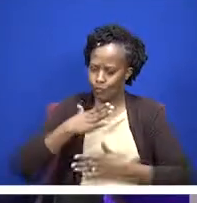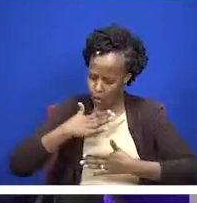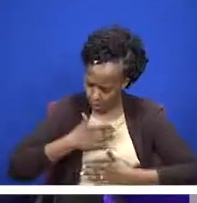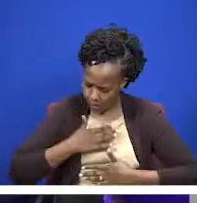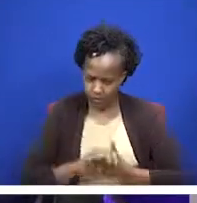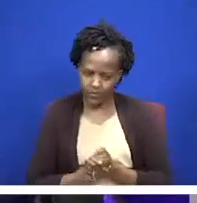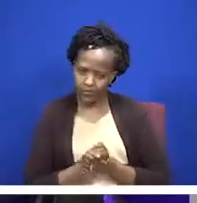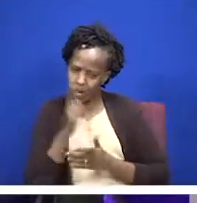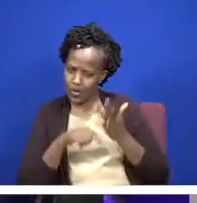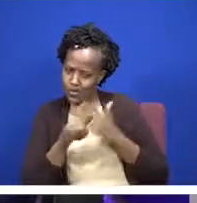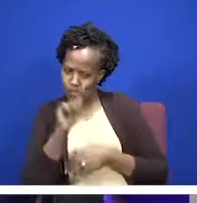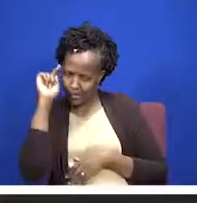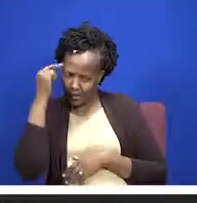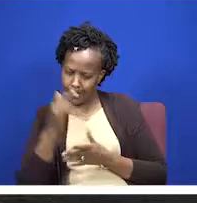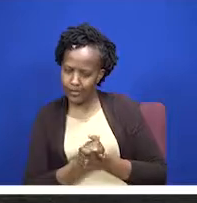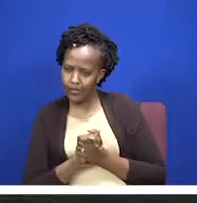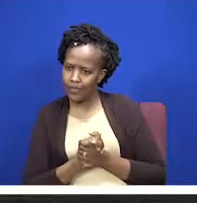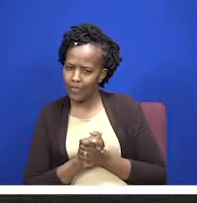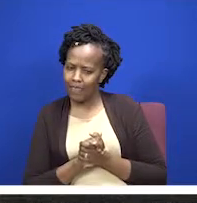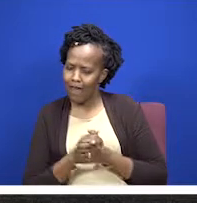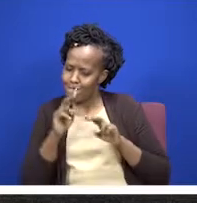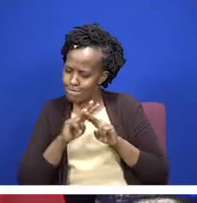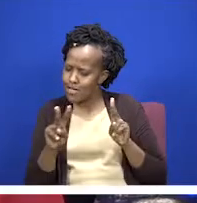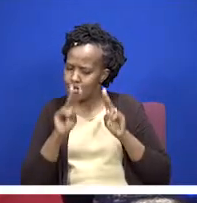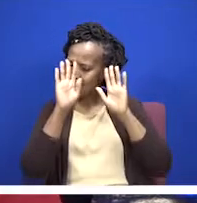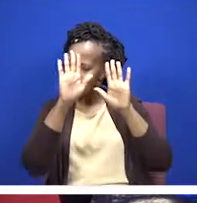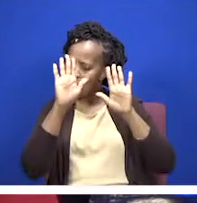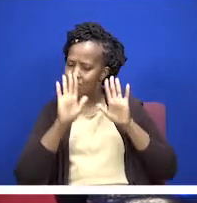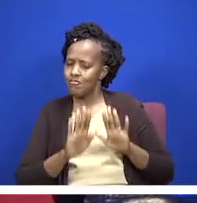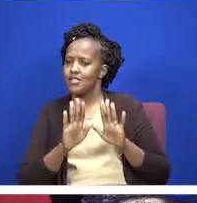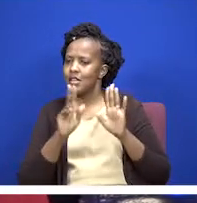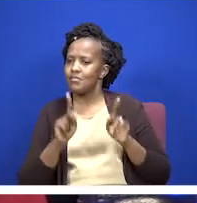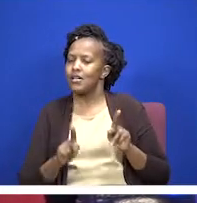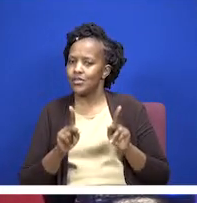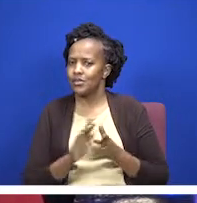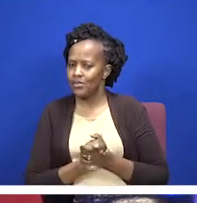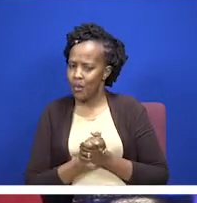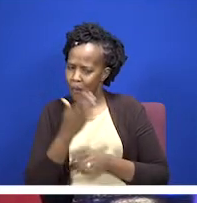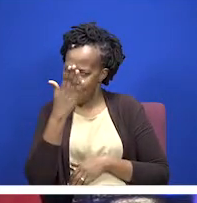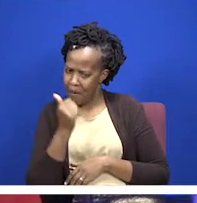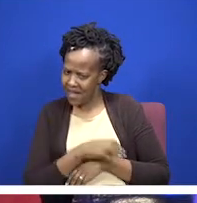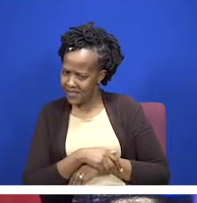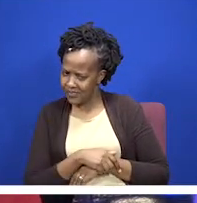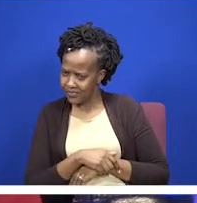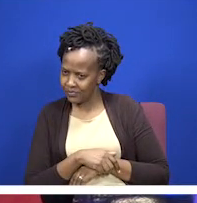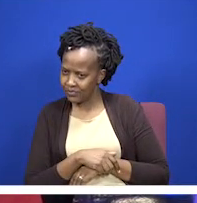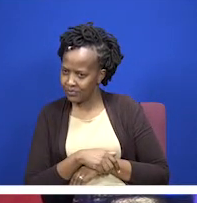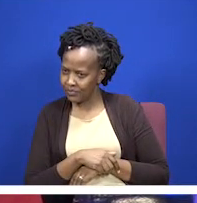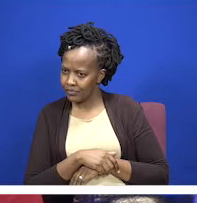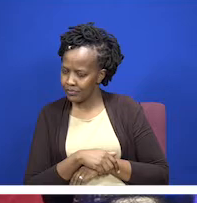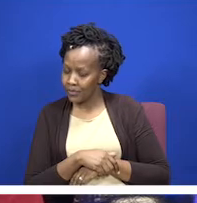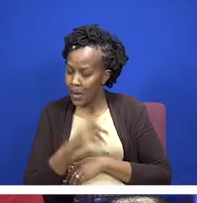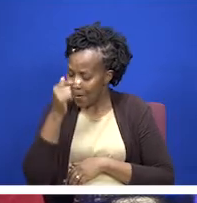Luca? I think you'll be treated like a very important person. Like a very important person. Why do you think you will be treated like a very important